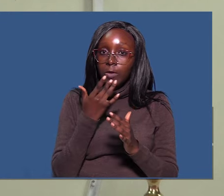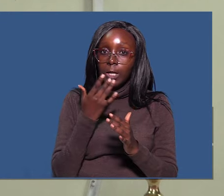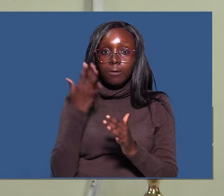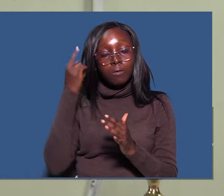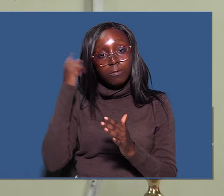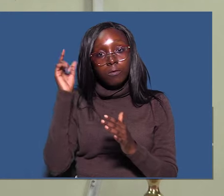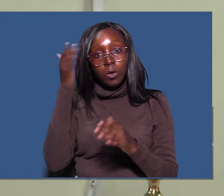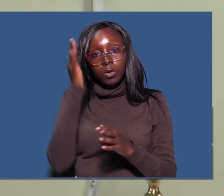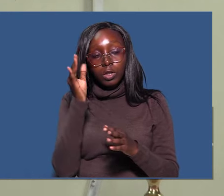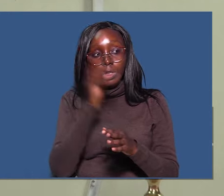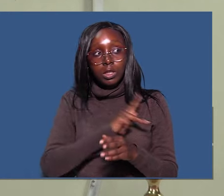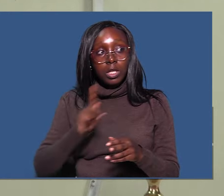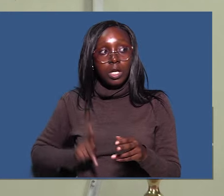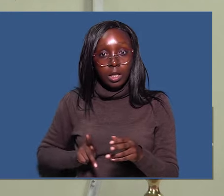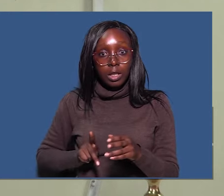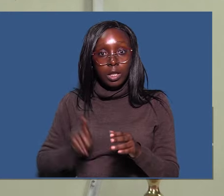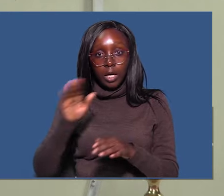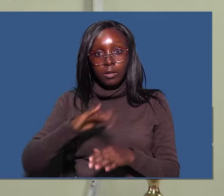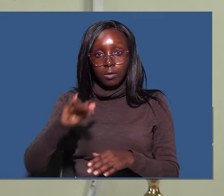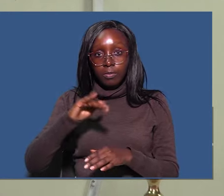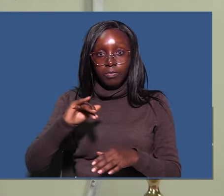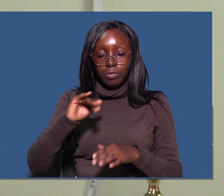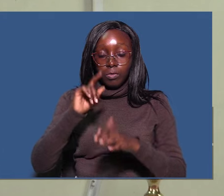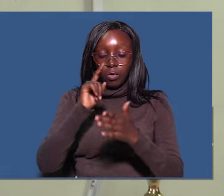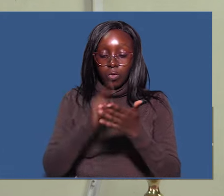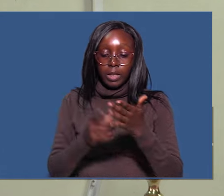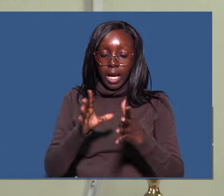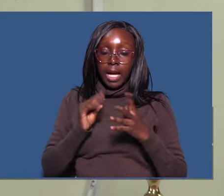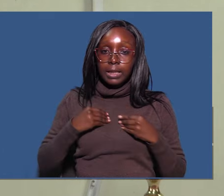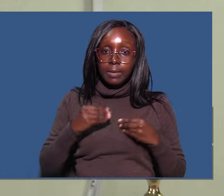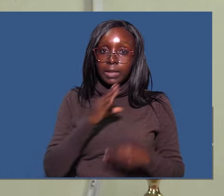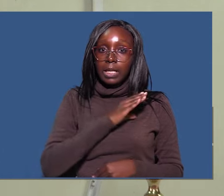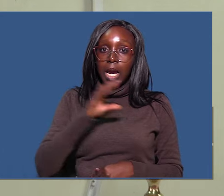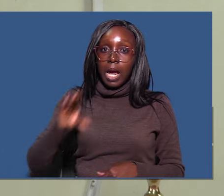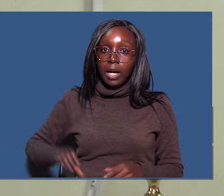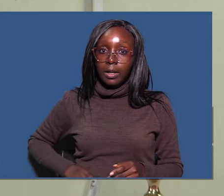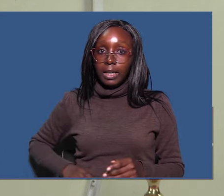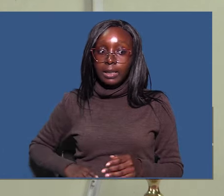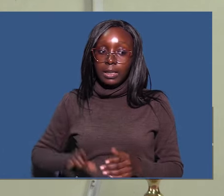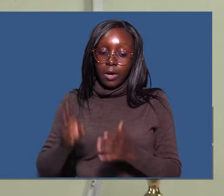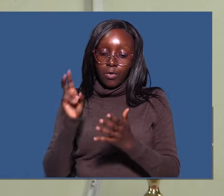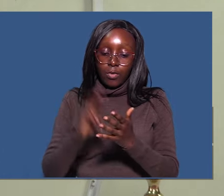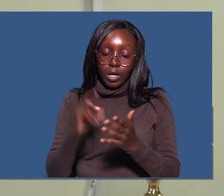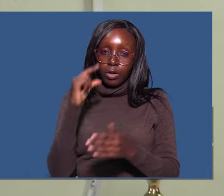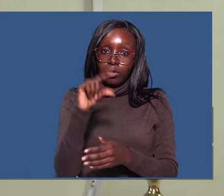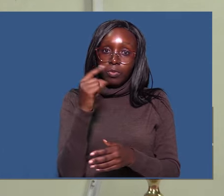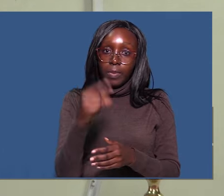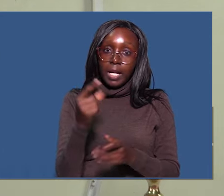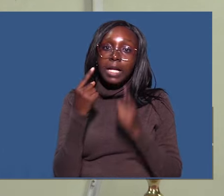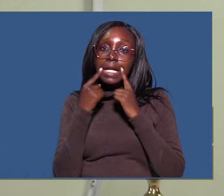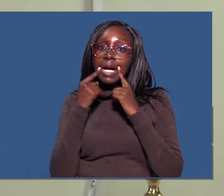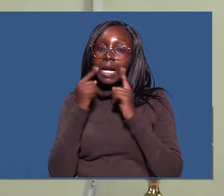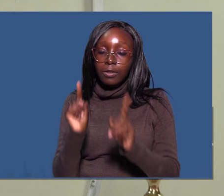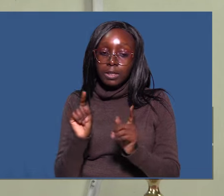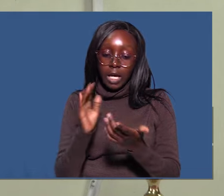favor that you can do to your loved ones and the world at large, is to accept Christ, live the gospel, proclaim it, and share